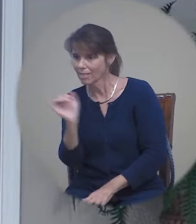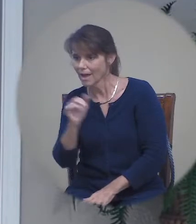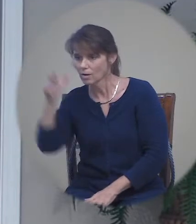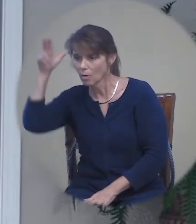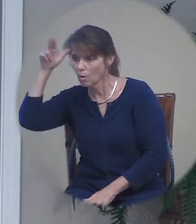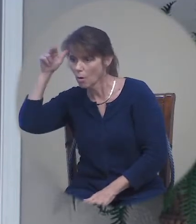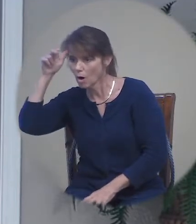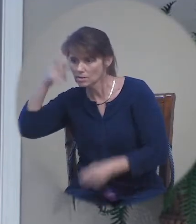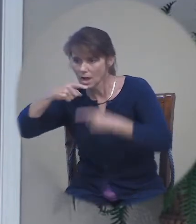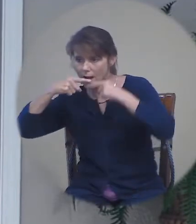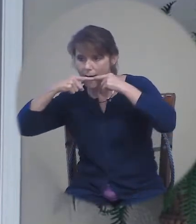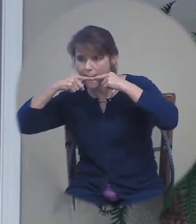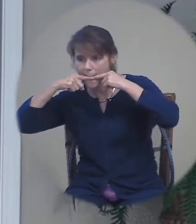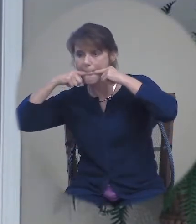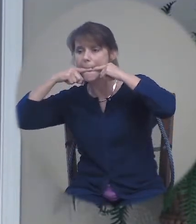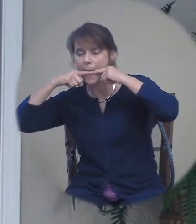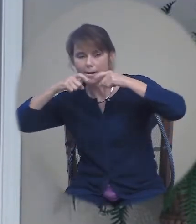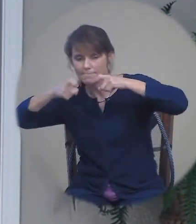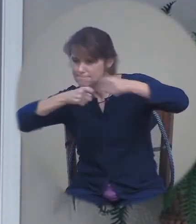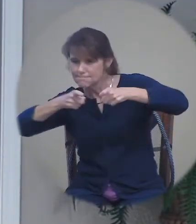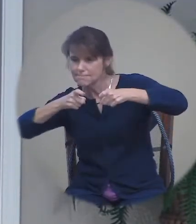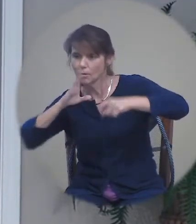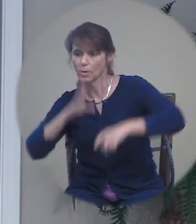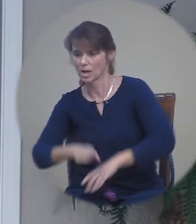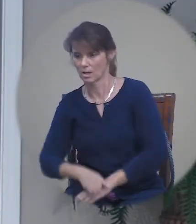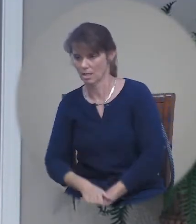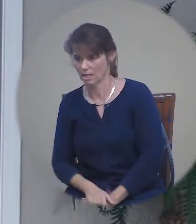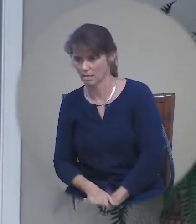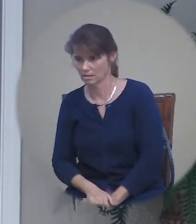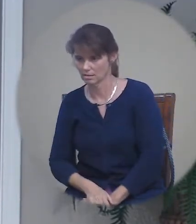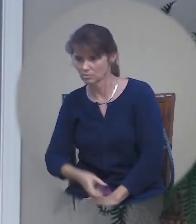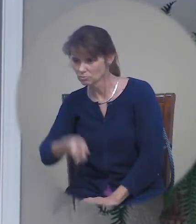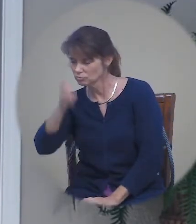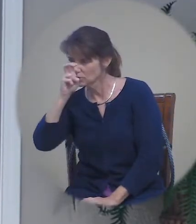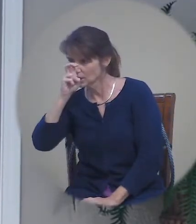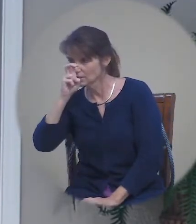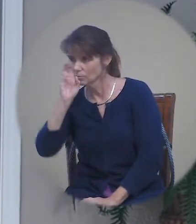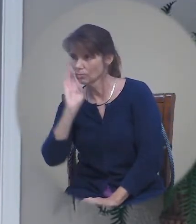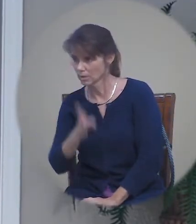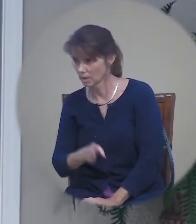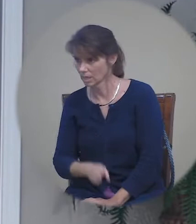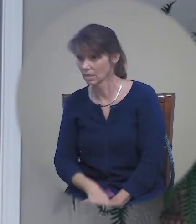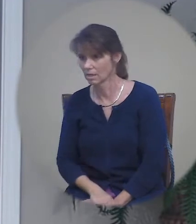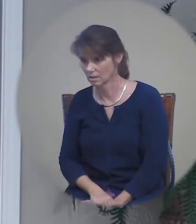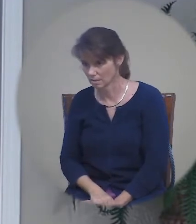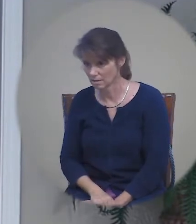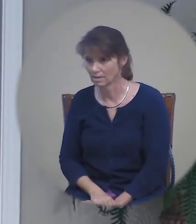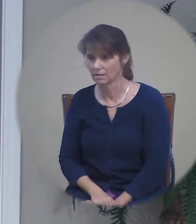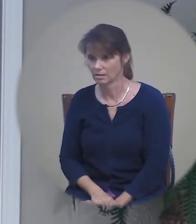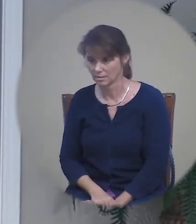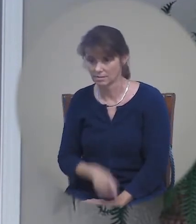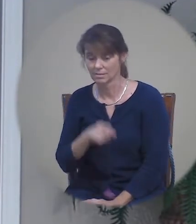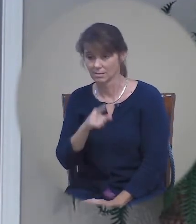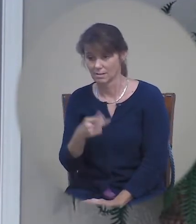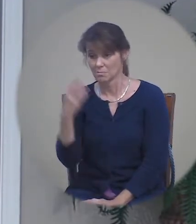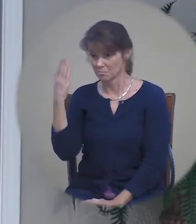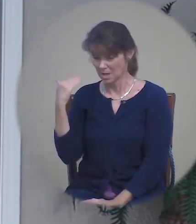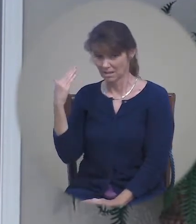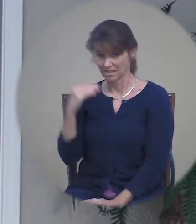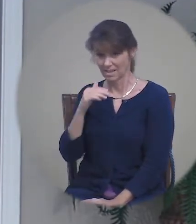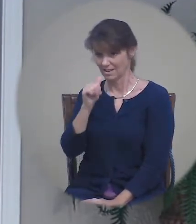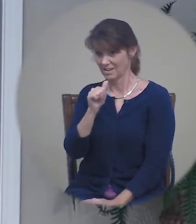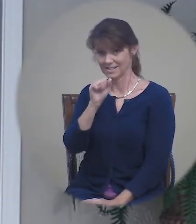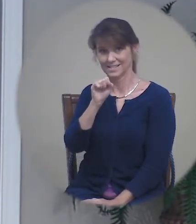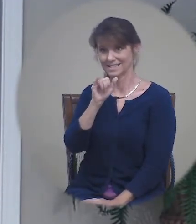chapter 4, that's one of the favorite tactics of the Assyrians, how they inflicted torture upon the people that they conquered. The